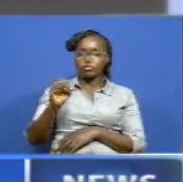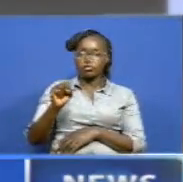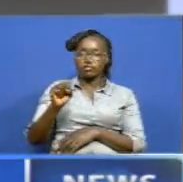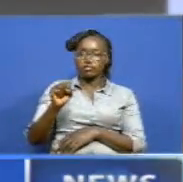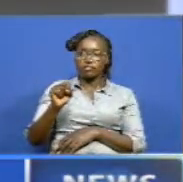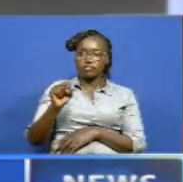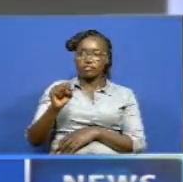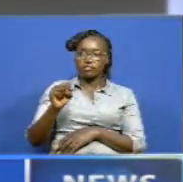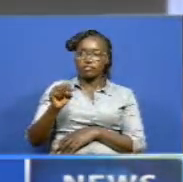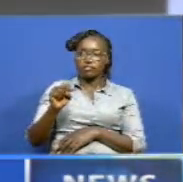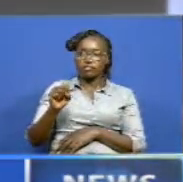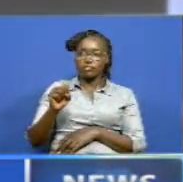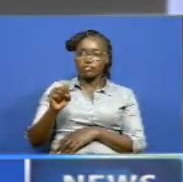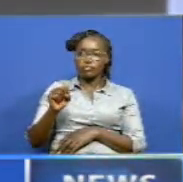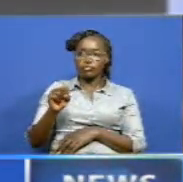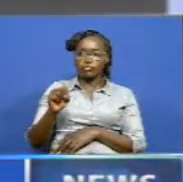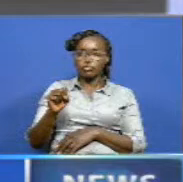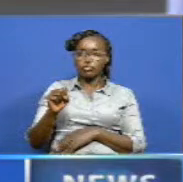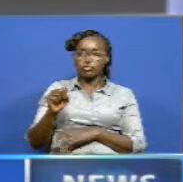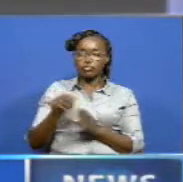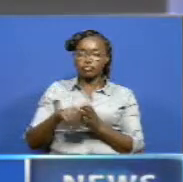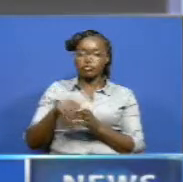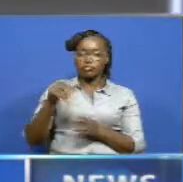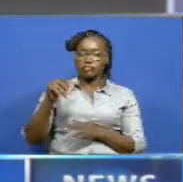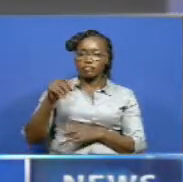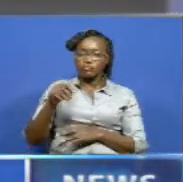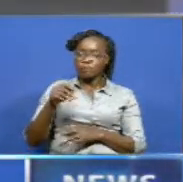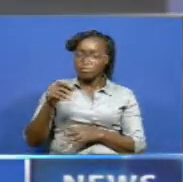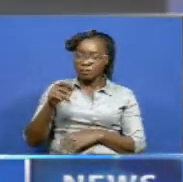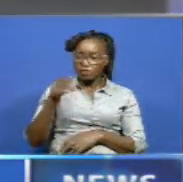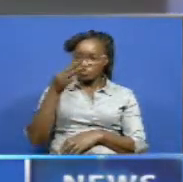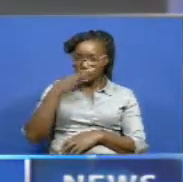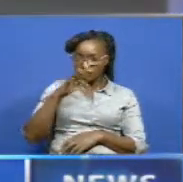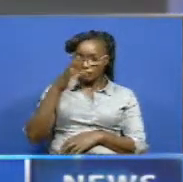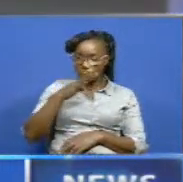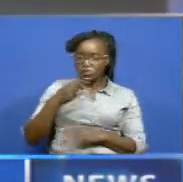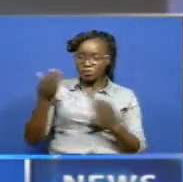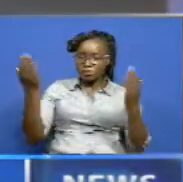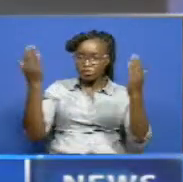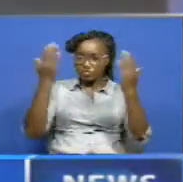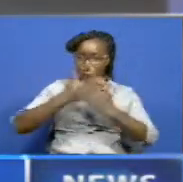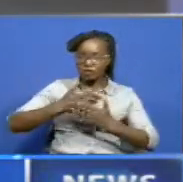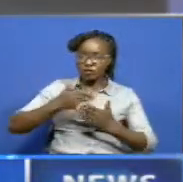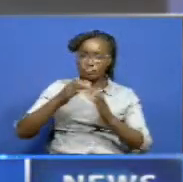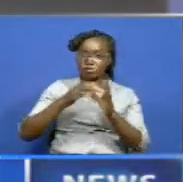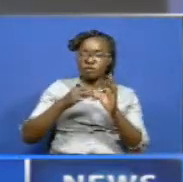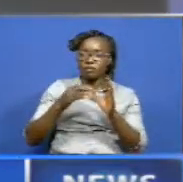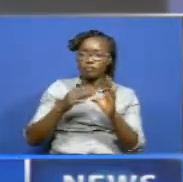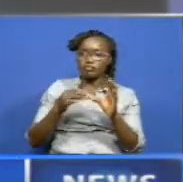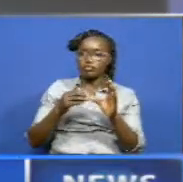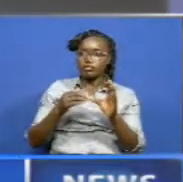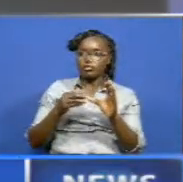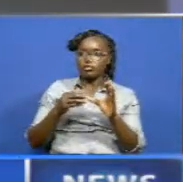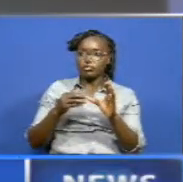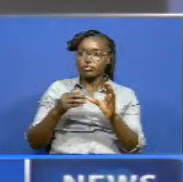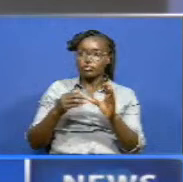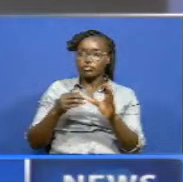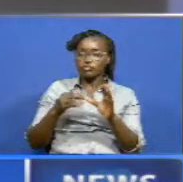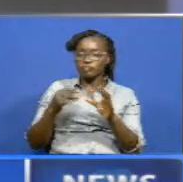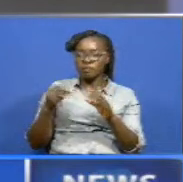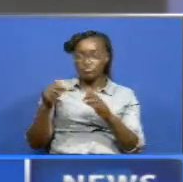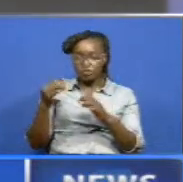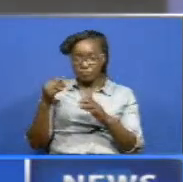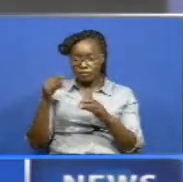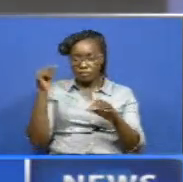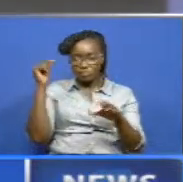Parc des Princes in Paris. Last night, Chelsea grabbed a potentially vital away goal